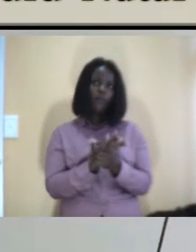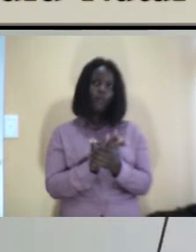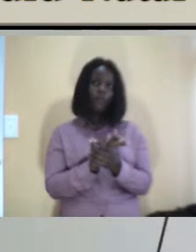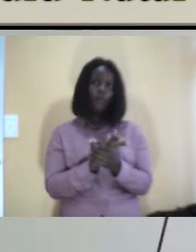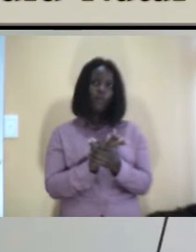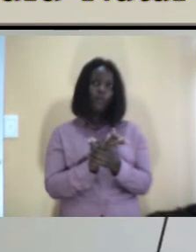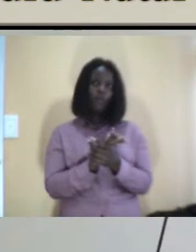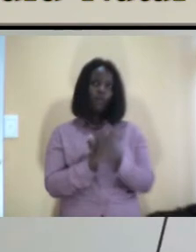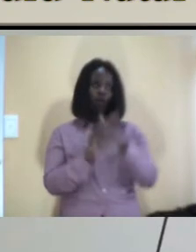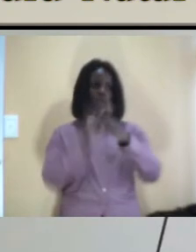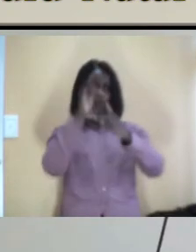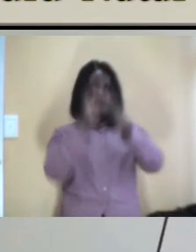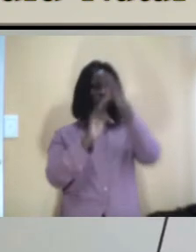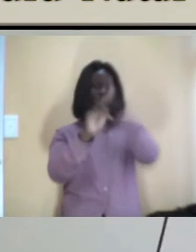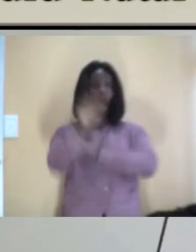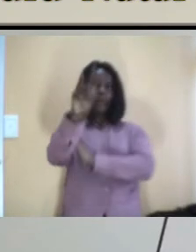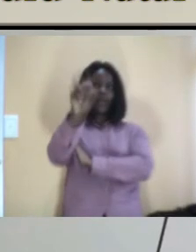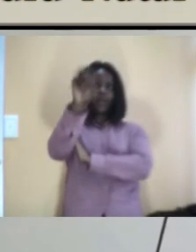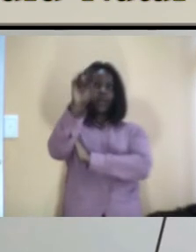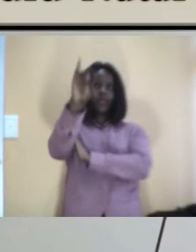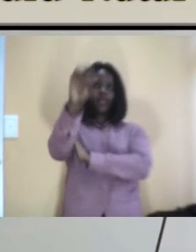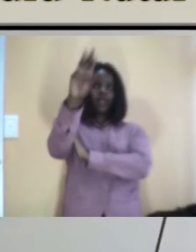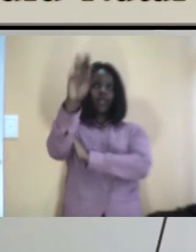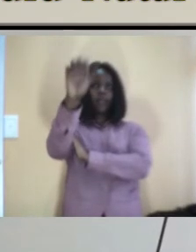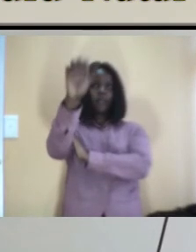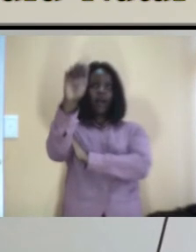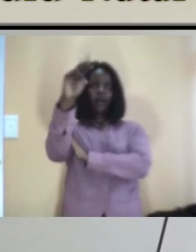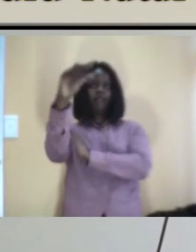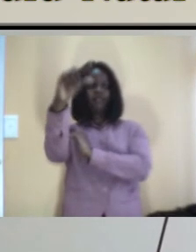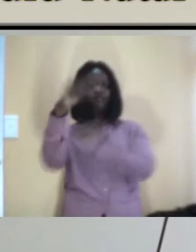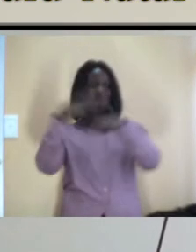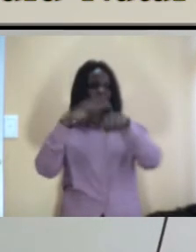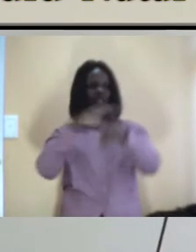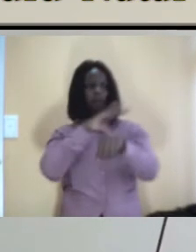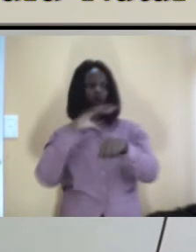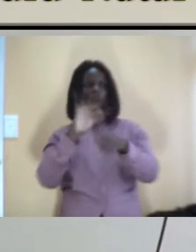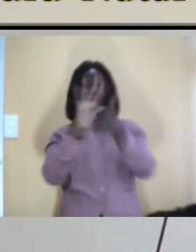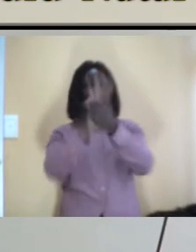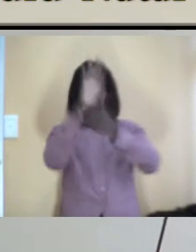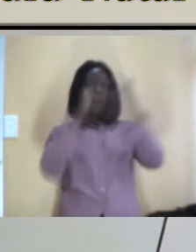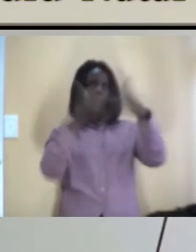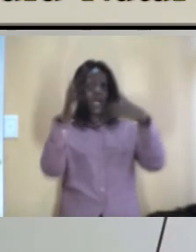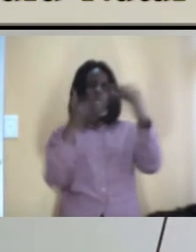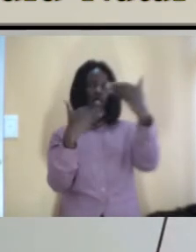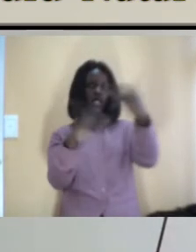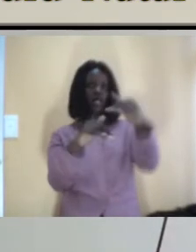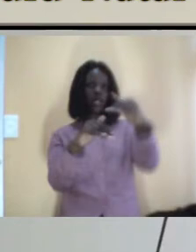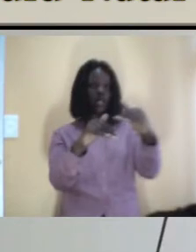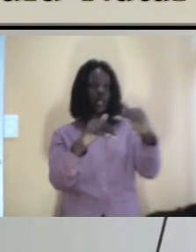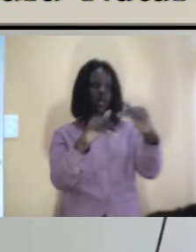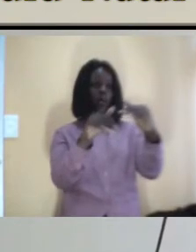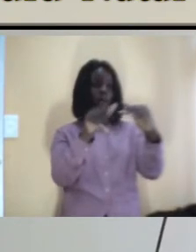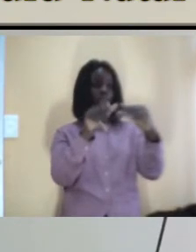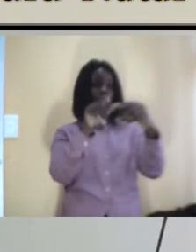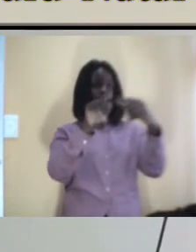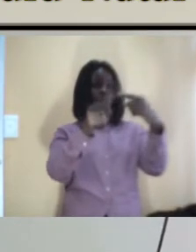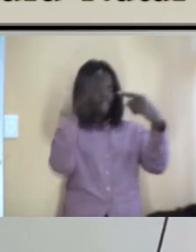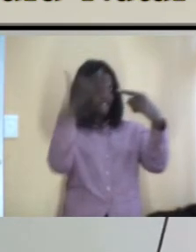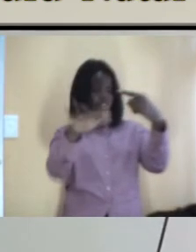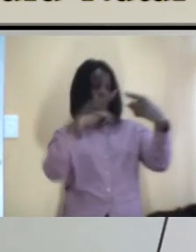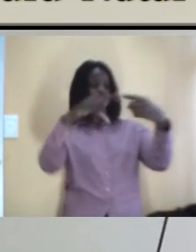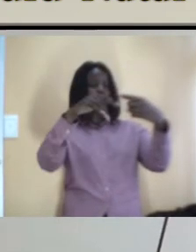Honorable PM Simango will be speaking for 15 minutes. After Honorable